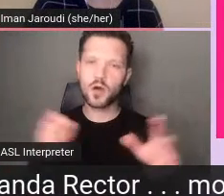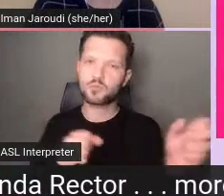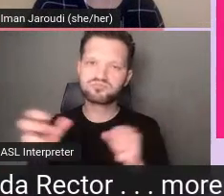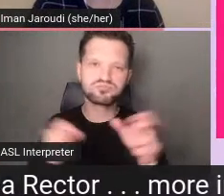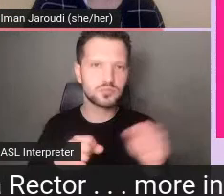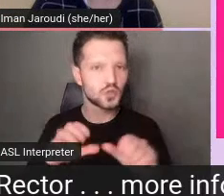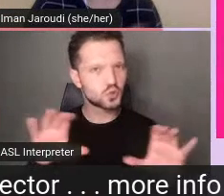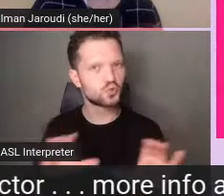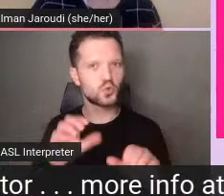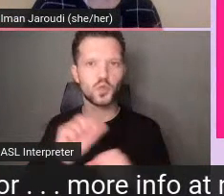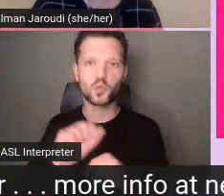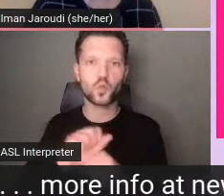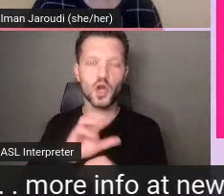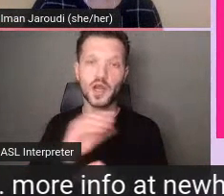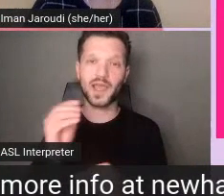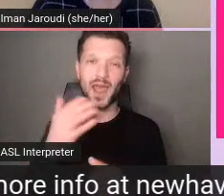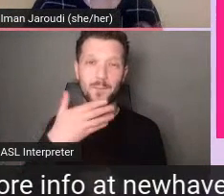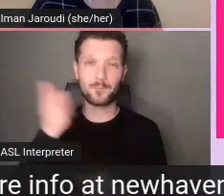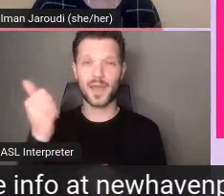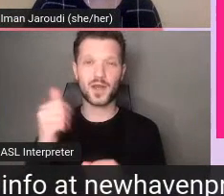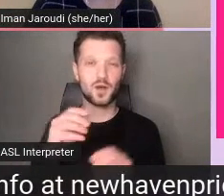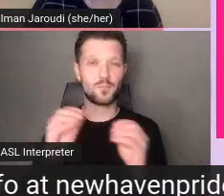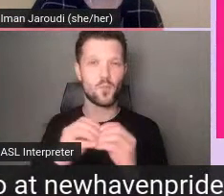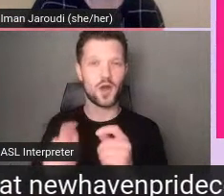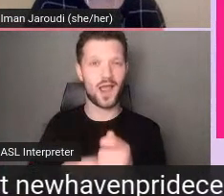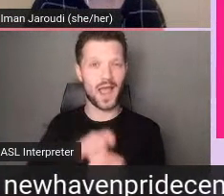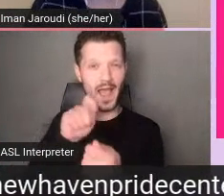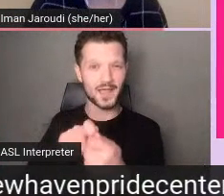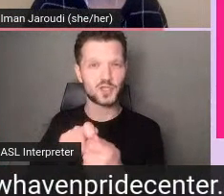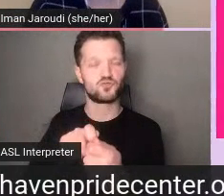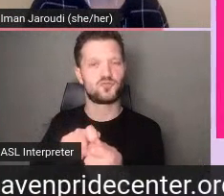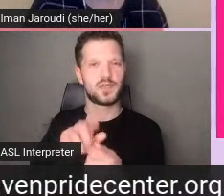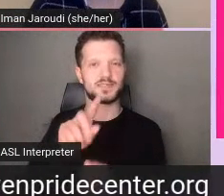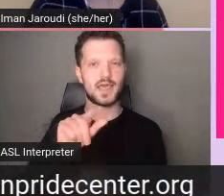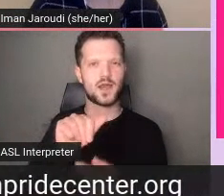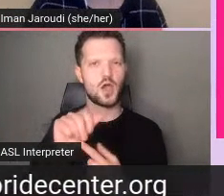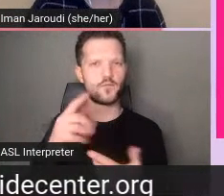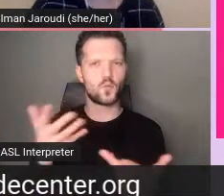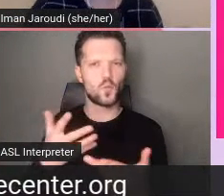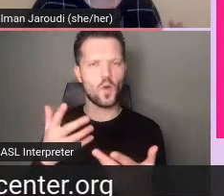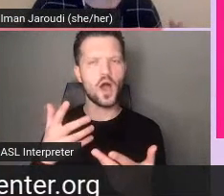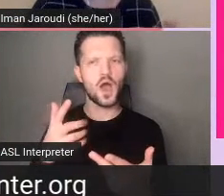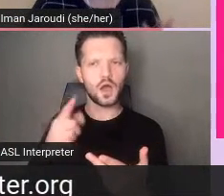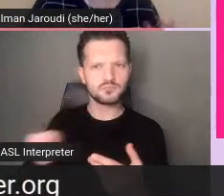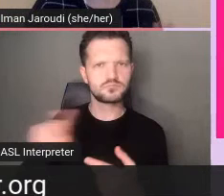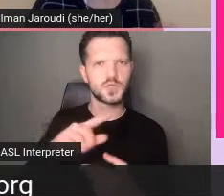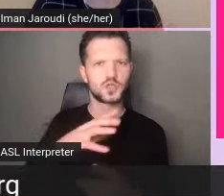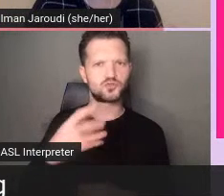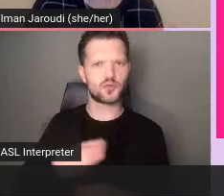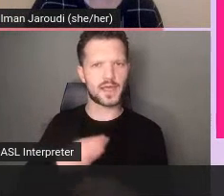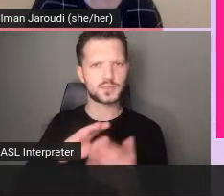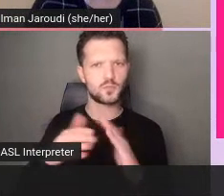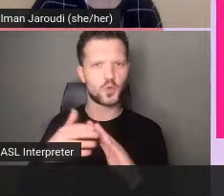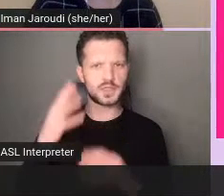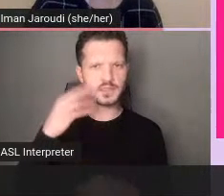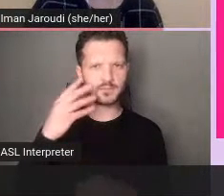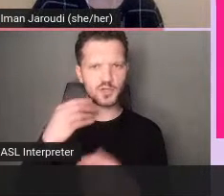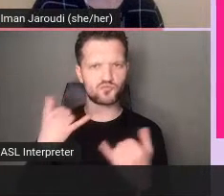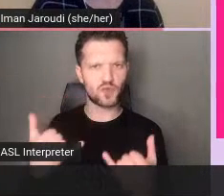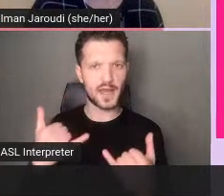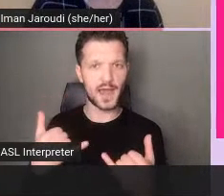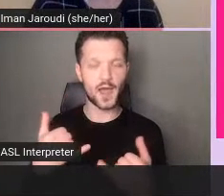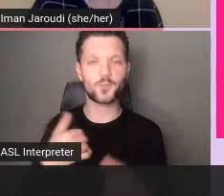complete data on what our trans community members are experiencing in this current moment. On a personal note, this is one of the reasons why I study